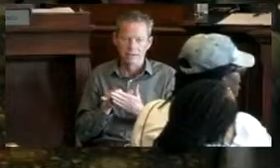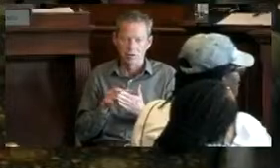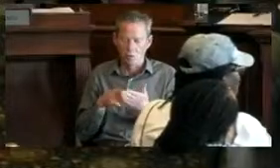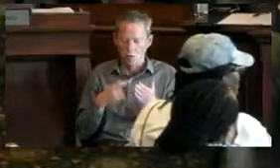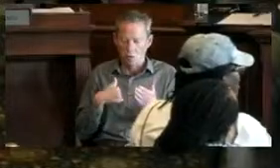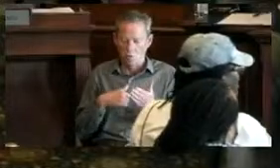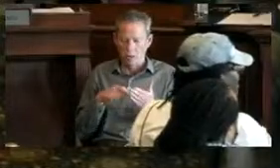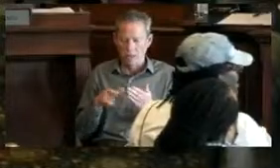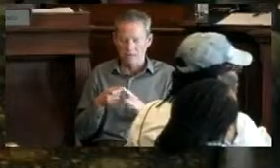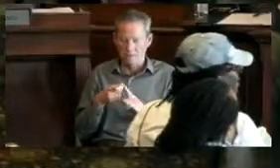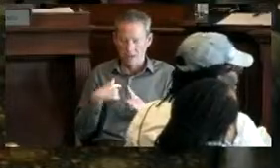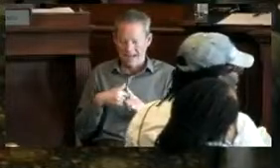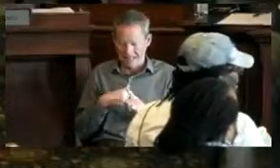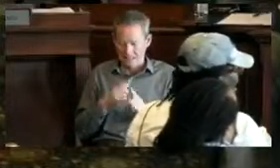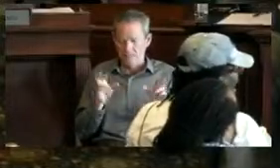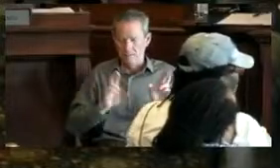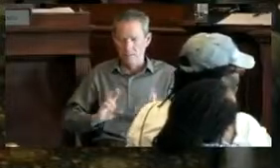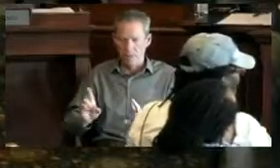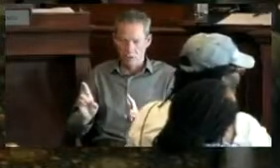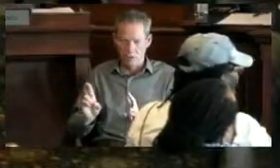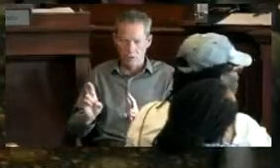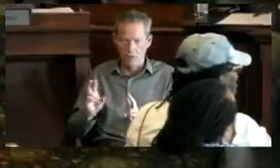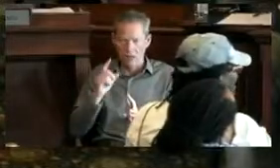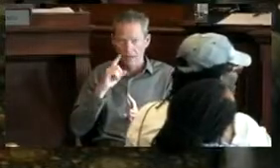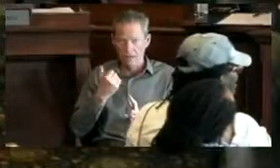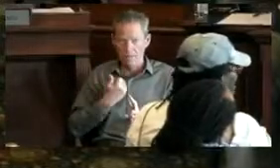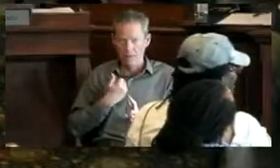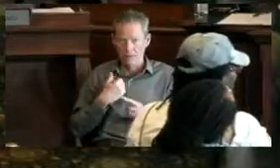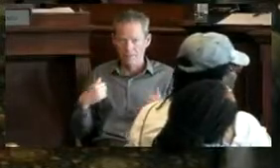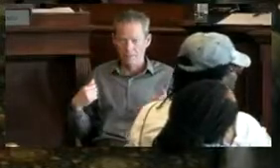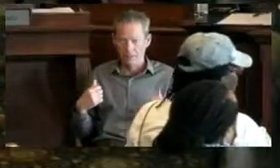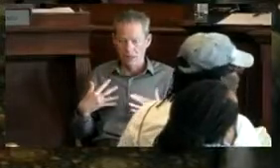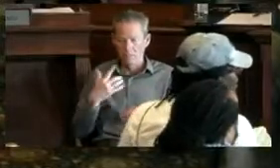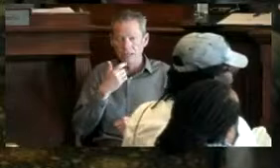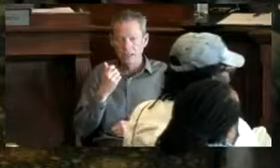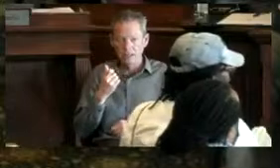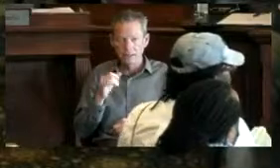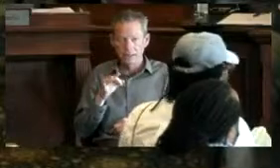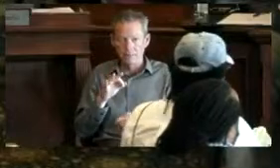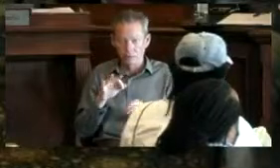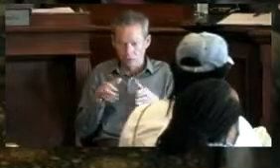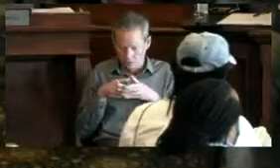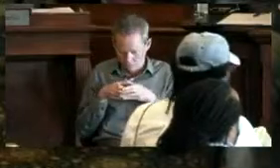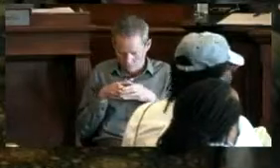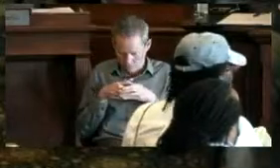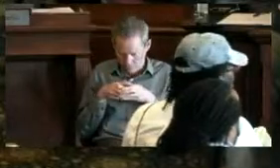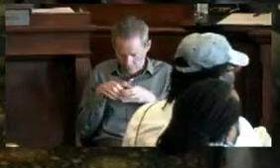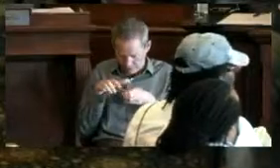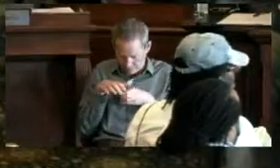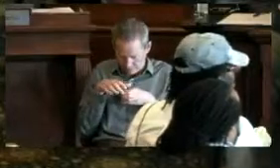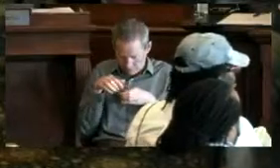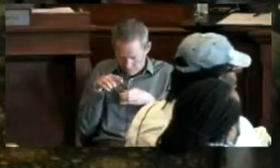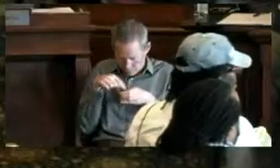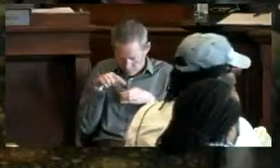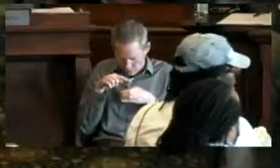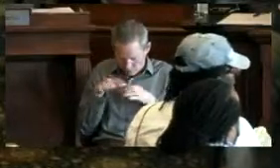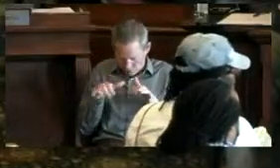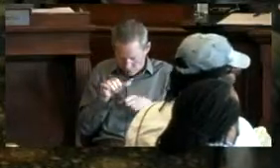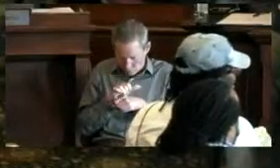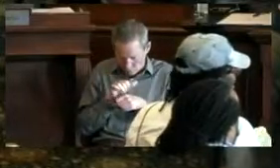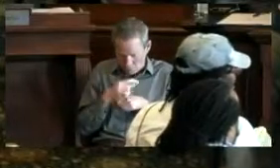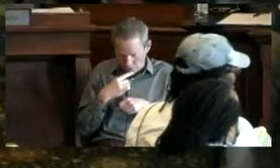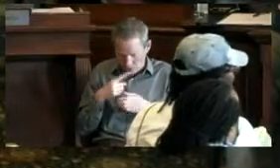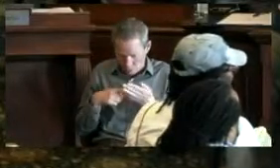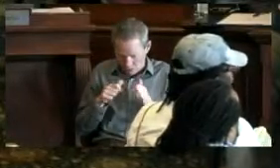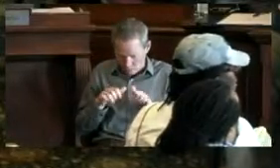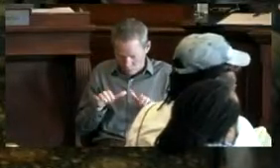what we need from us is to be prepared. I think I'm scared because if we're just the ones that are doing the work, when you say, what can we